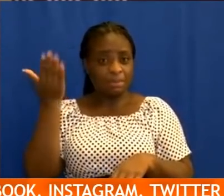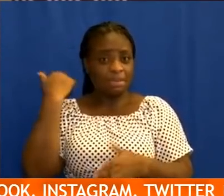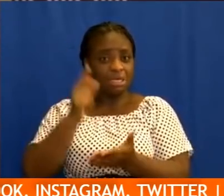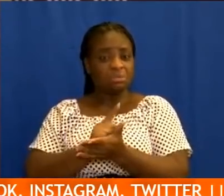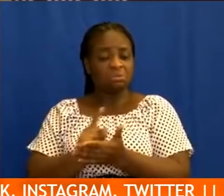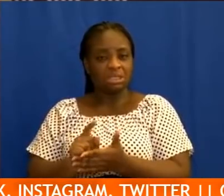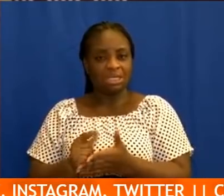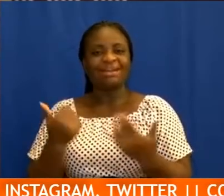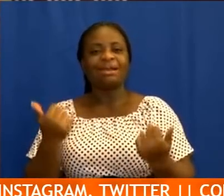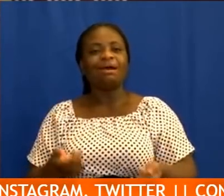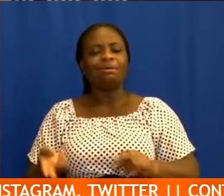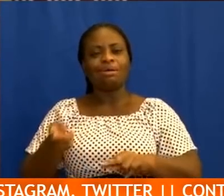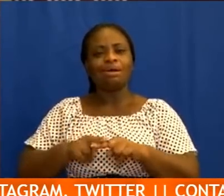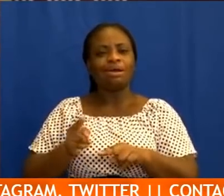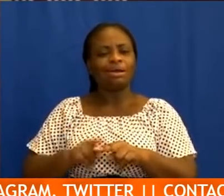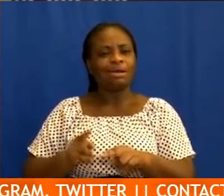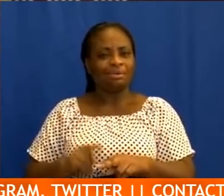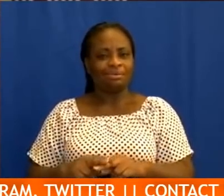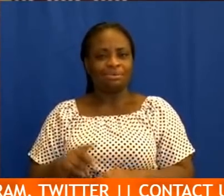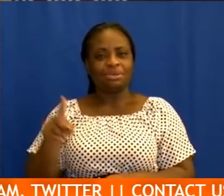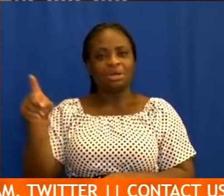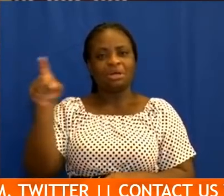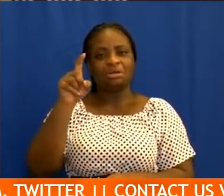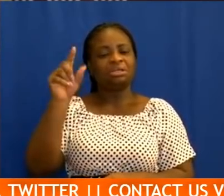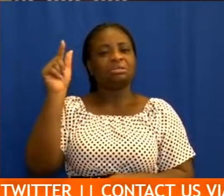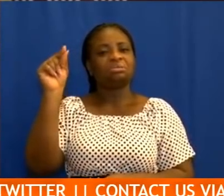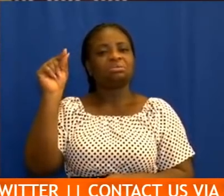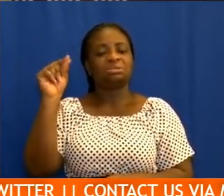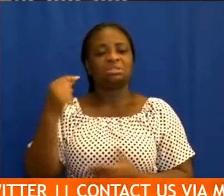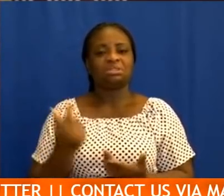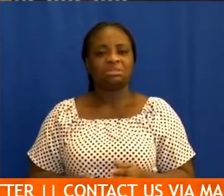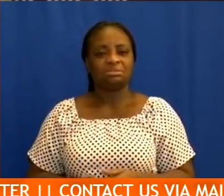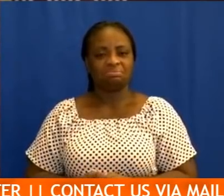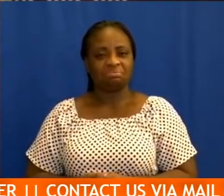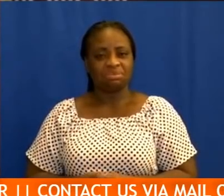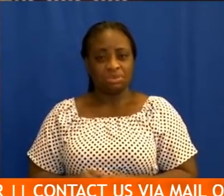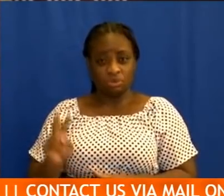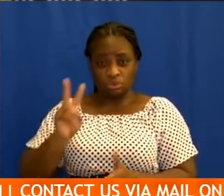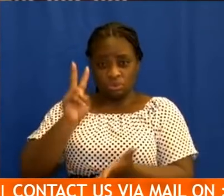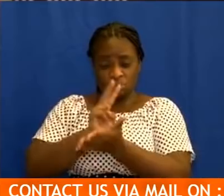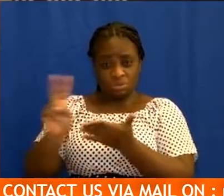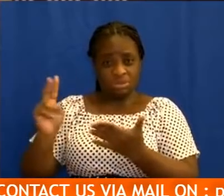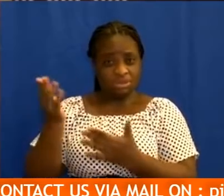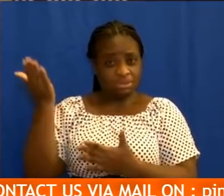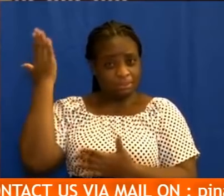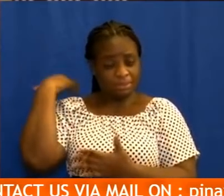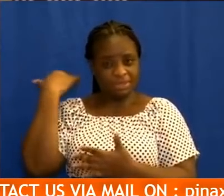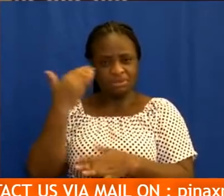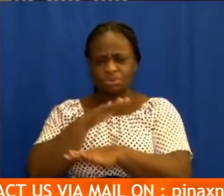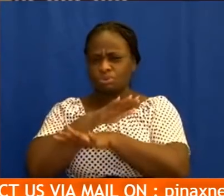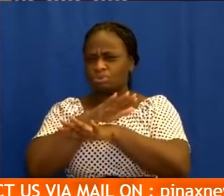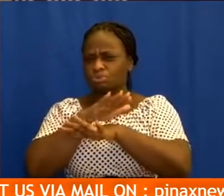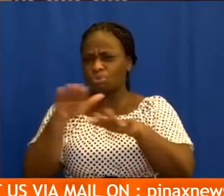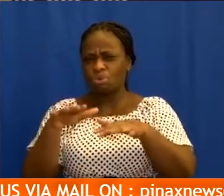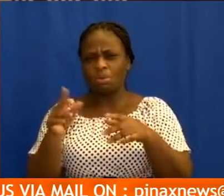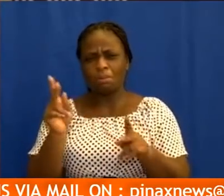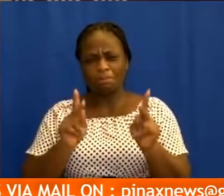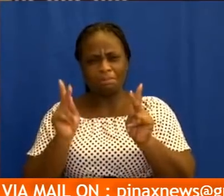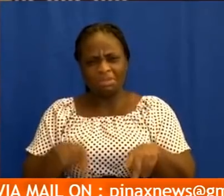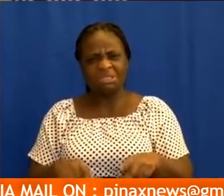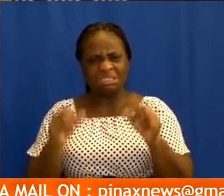all parties see and see. I did not know, but we say, virus na air banana. One more year test your mudu do na if airports